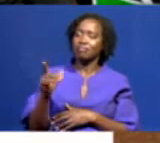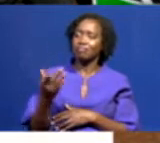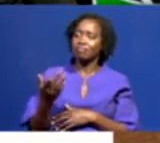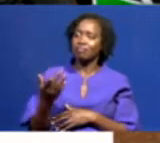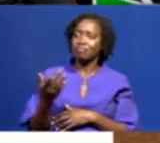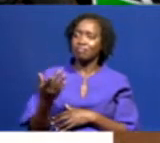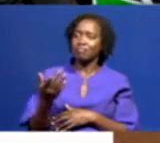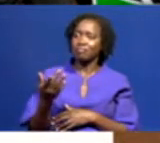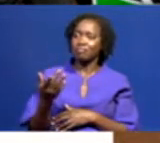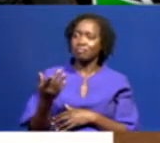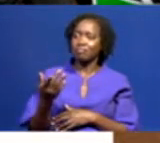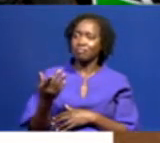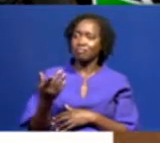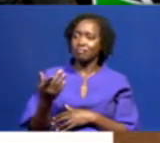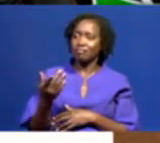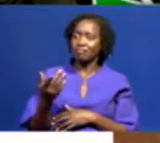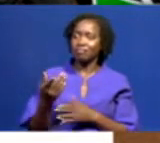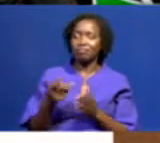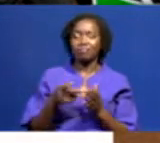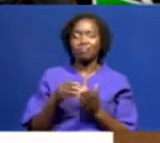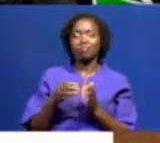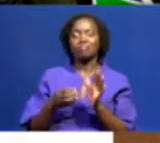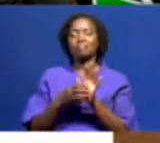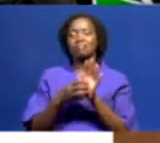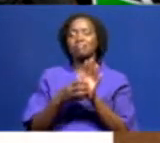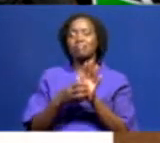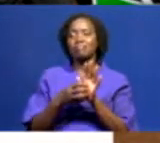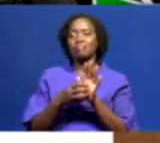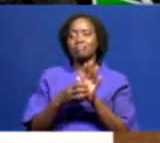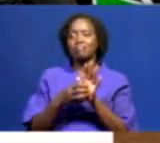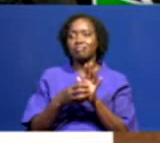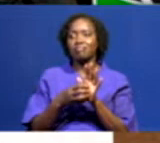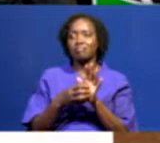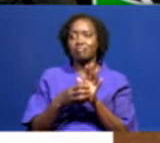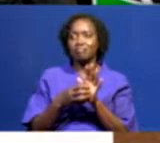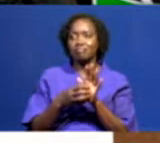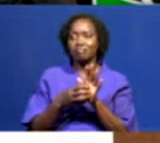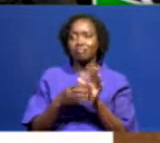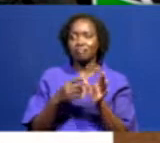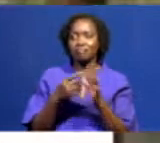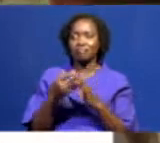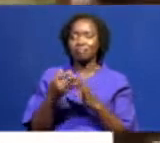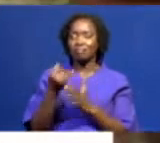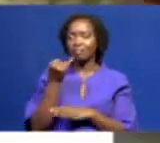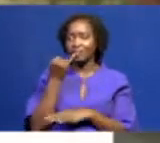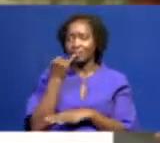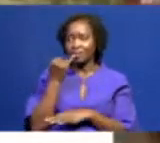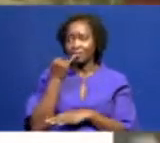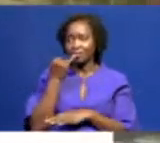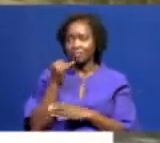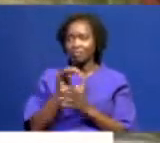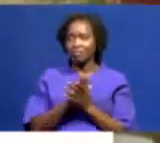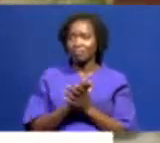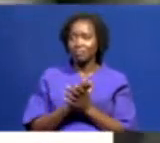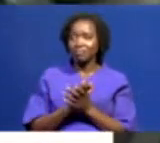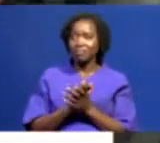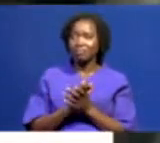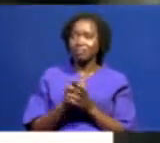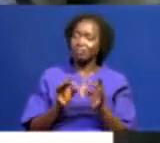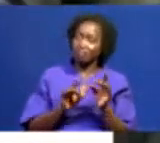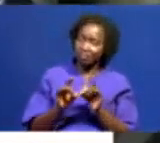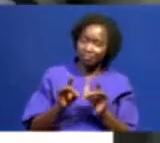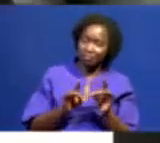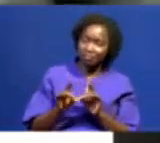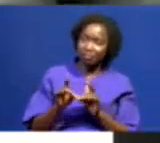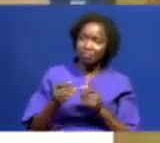then hybrids with chargers, going to battery EVs. To put it into perspective,